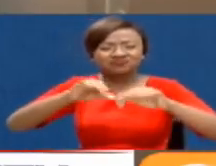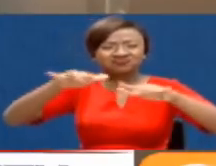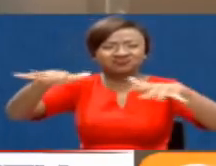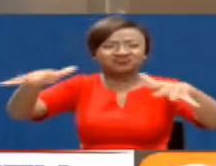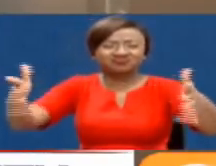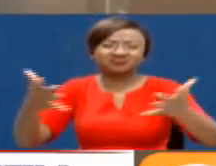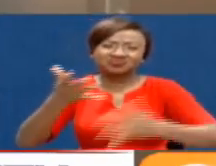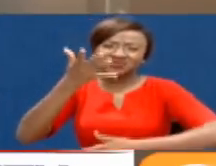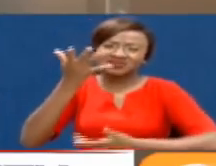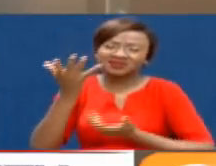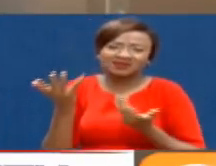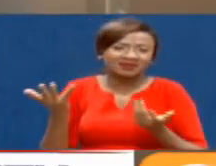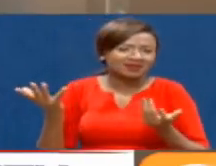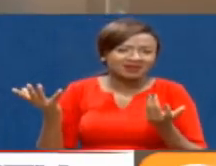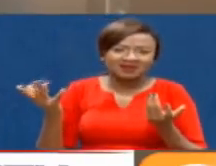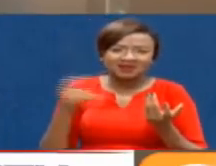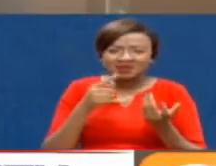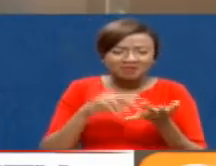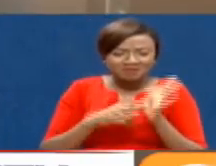viral thing. And